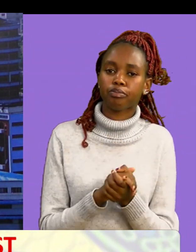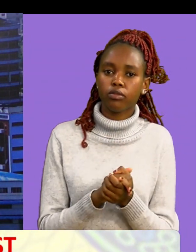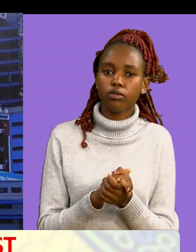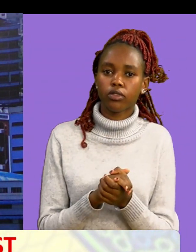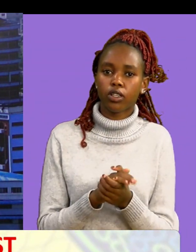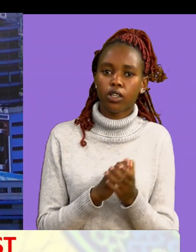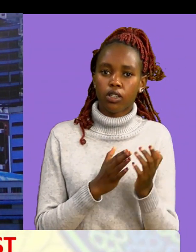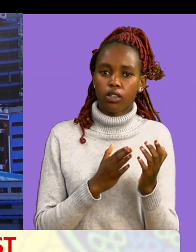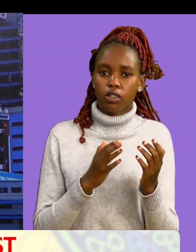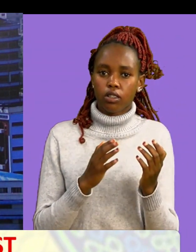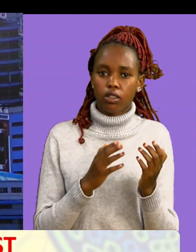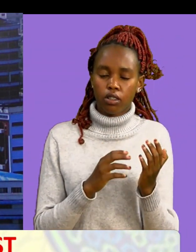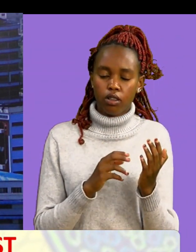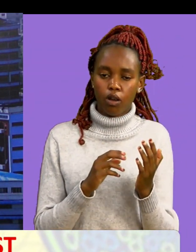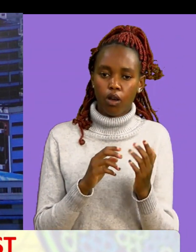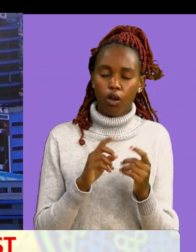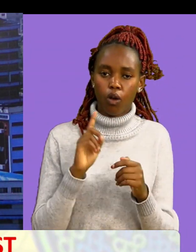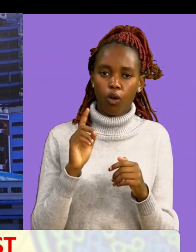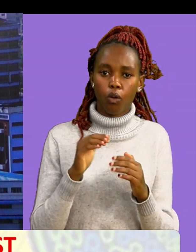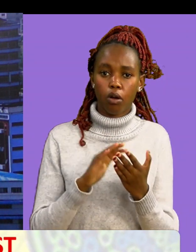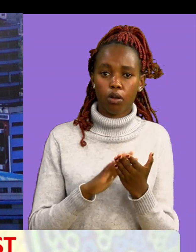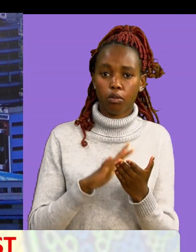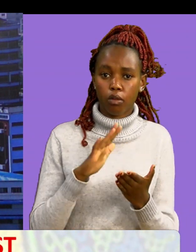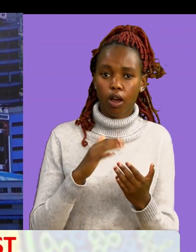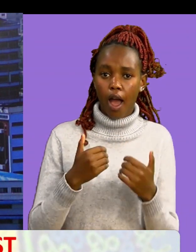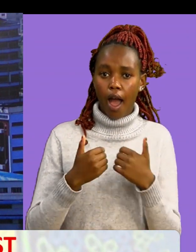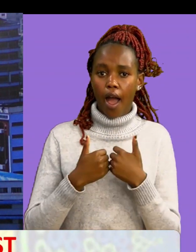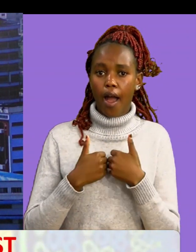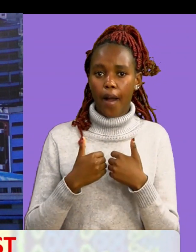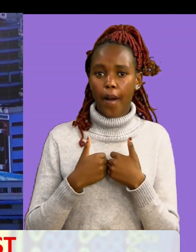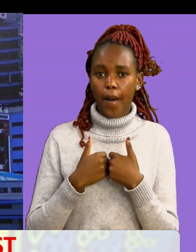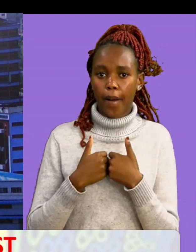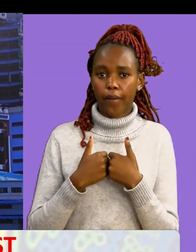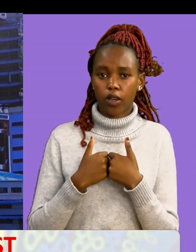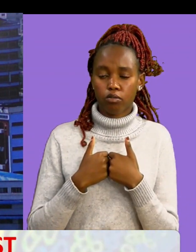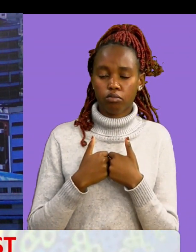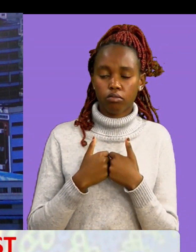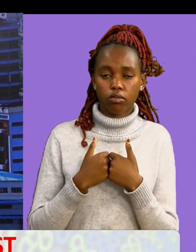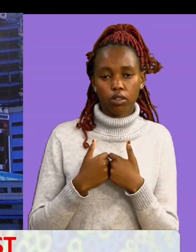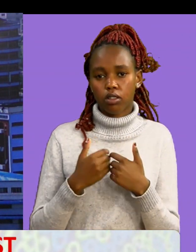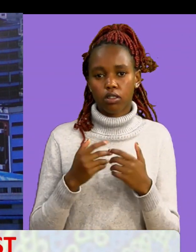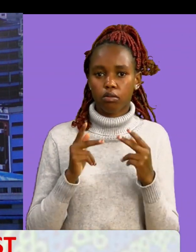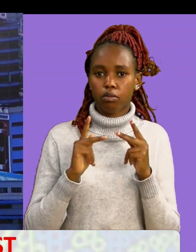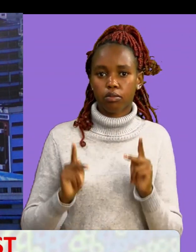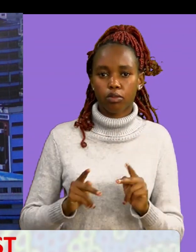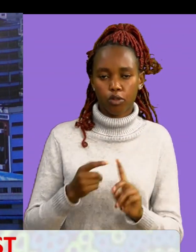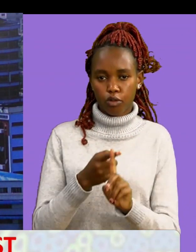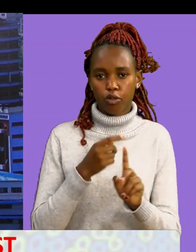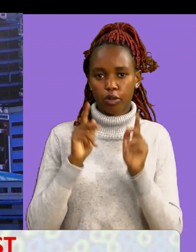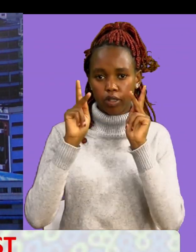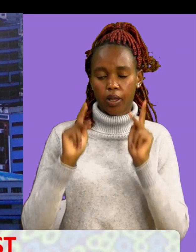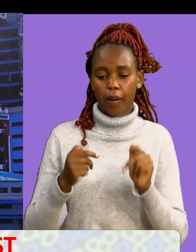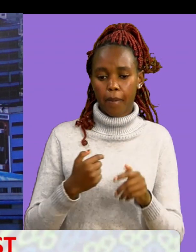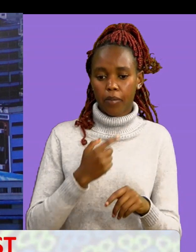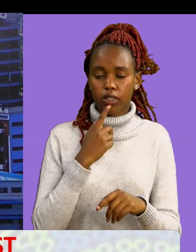go through one more time. Hapa hivi we have Umbago coming through from Kisumu City. Anasema naje anapenda vibes, music manza